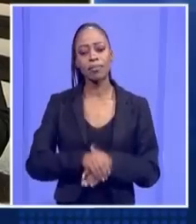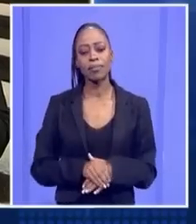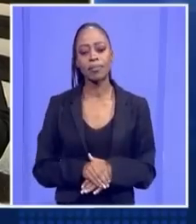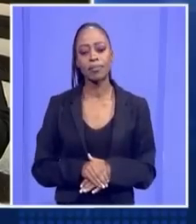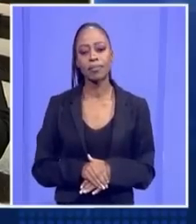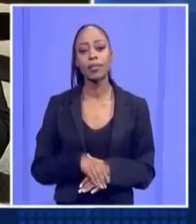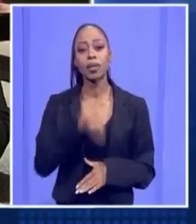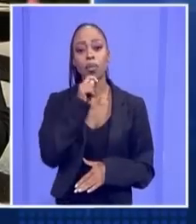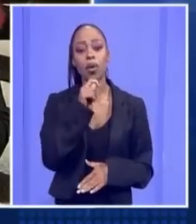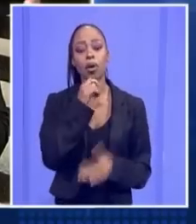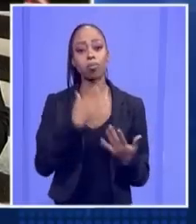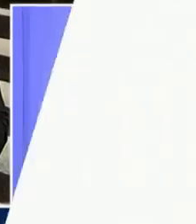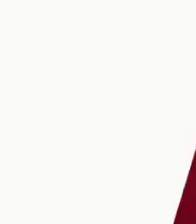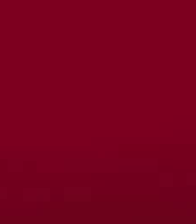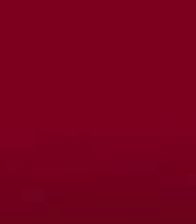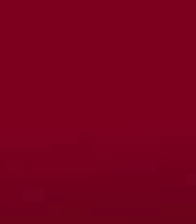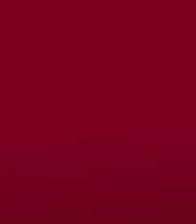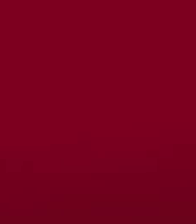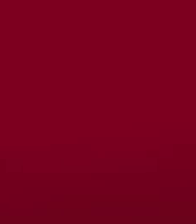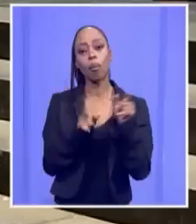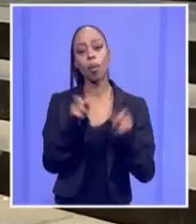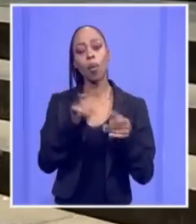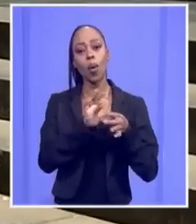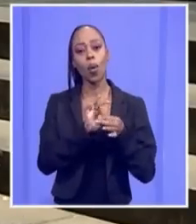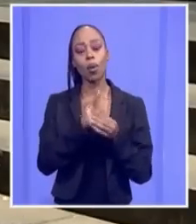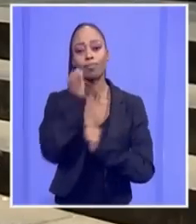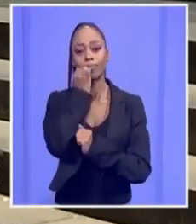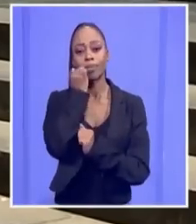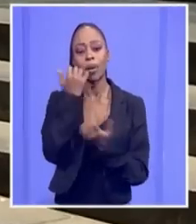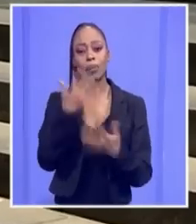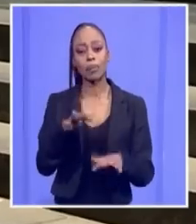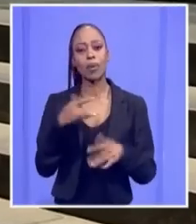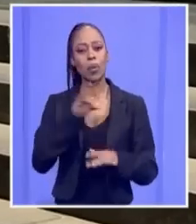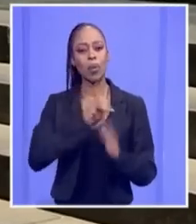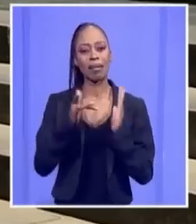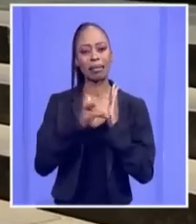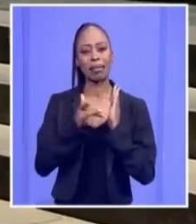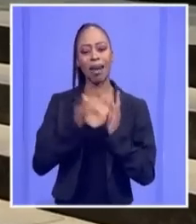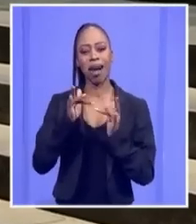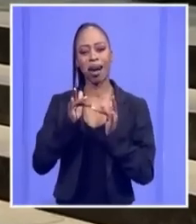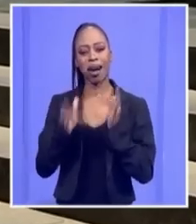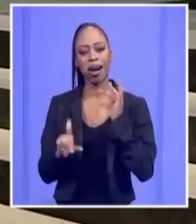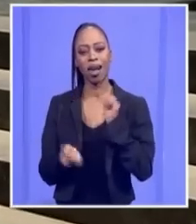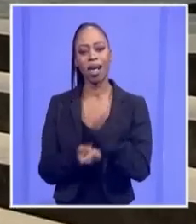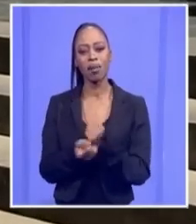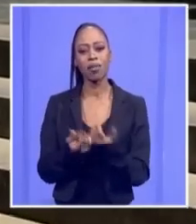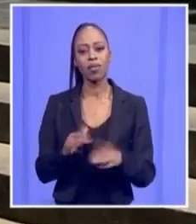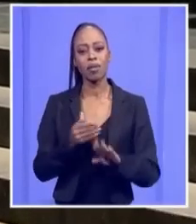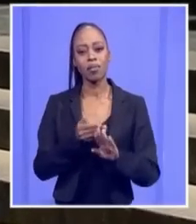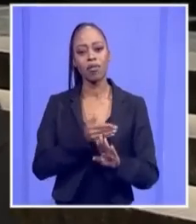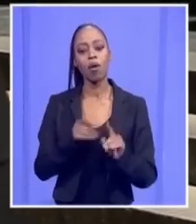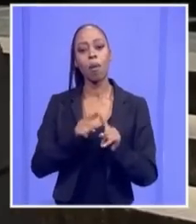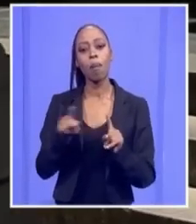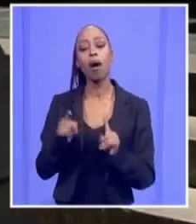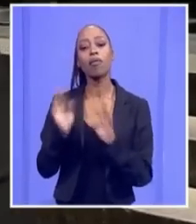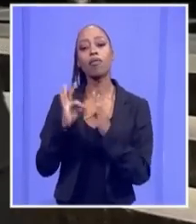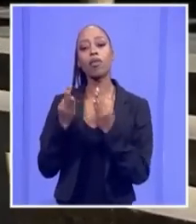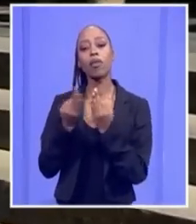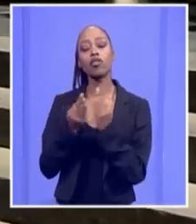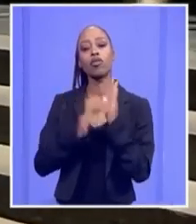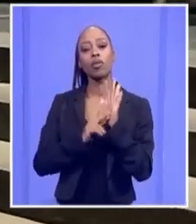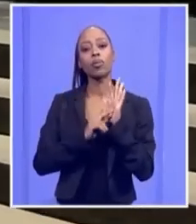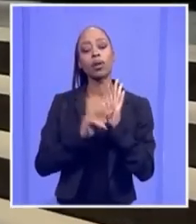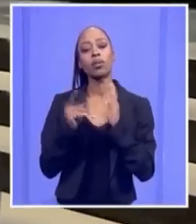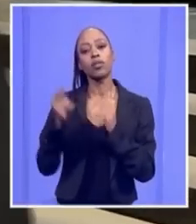Well, good morning to you and the viewers at home. Apologies for that technical difficulty earlier, but I do have the Jacob Zuma Foundation spokesperson